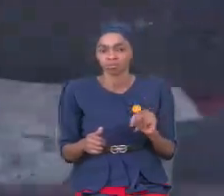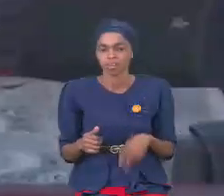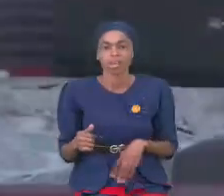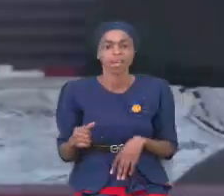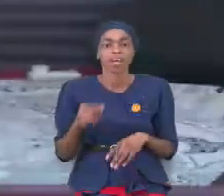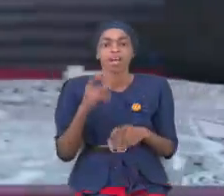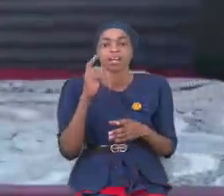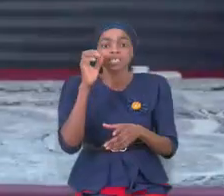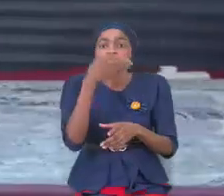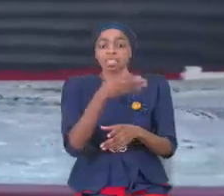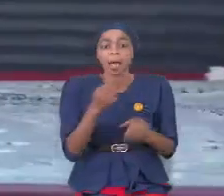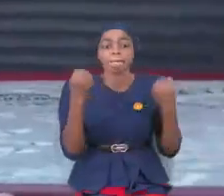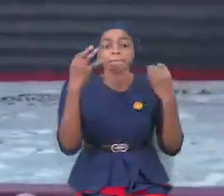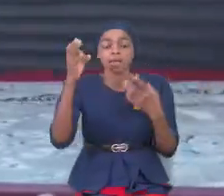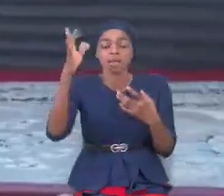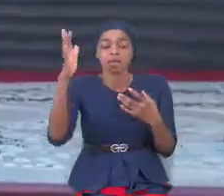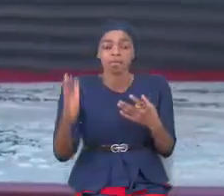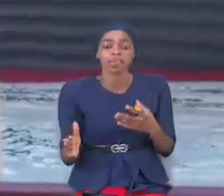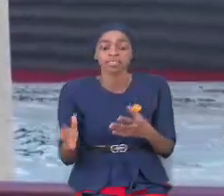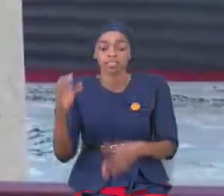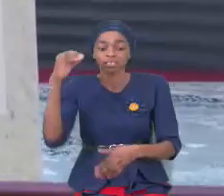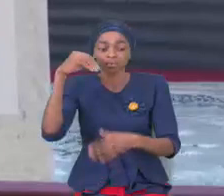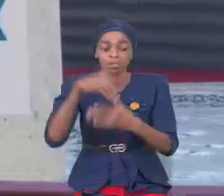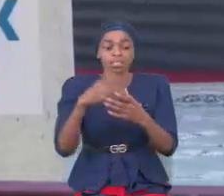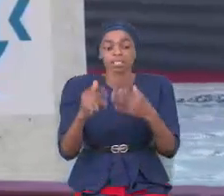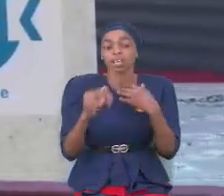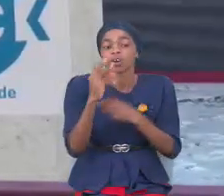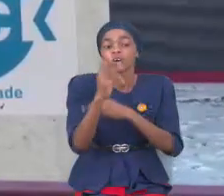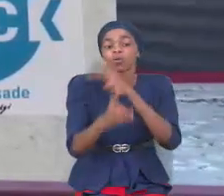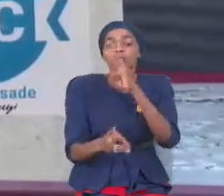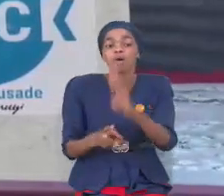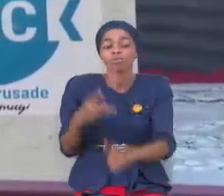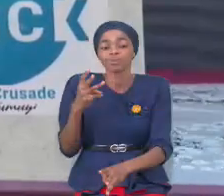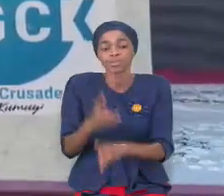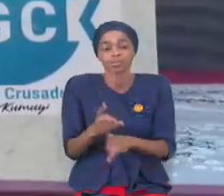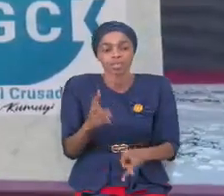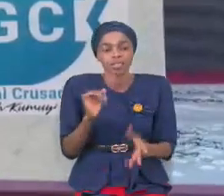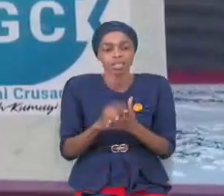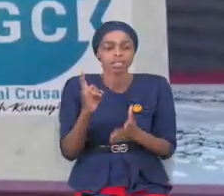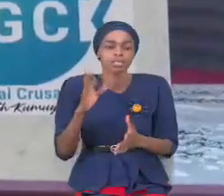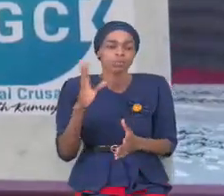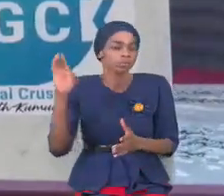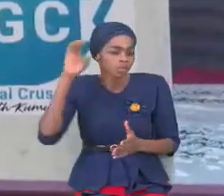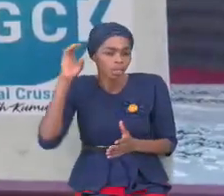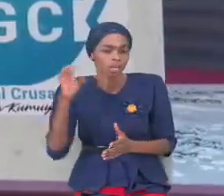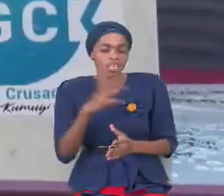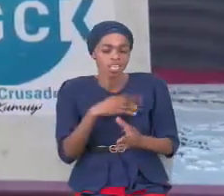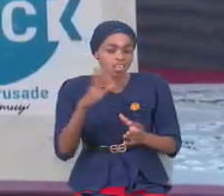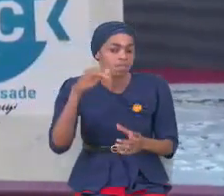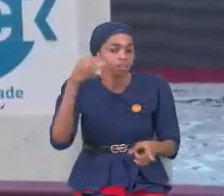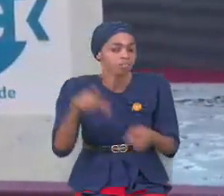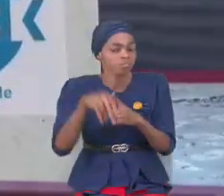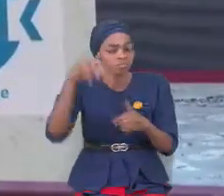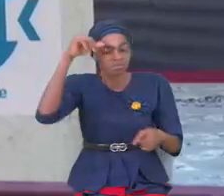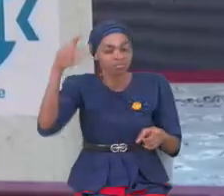the people what you saw when you were in the whale's belly, the word that I gave to you the very first